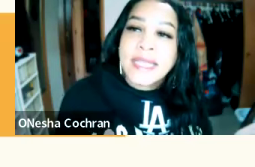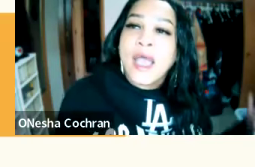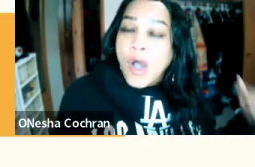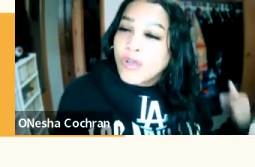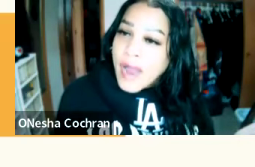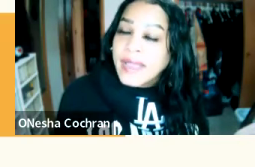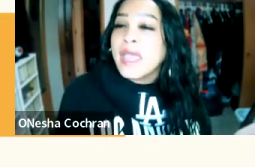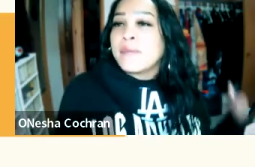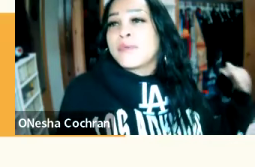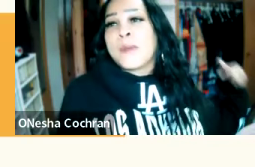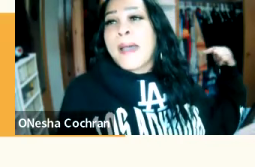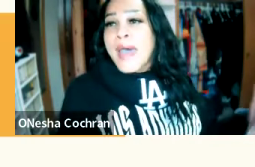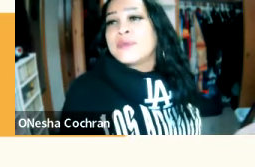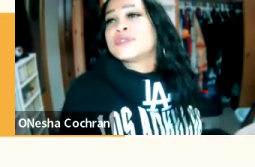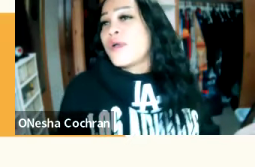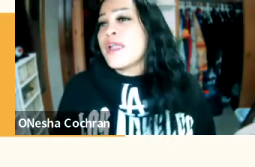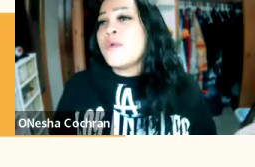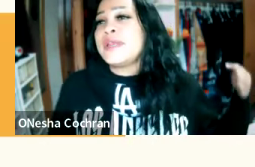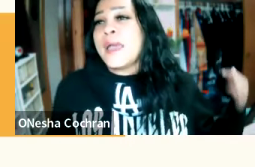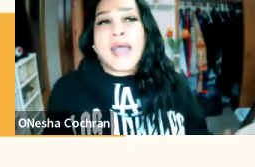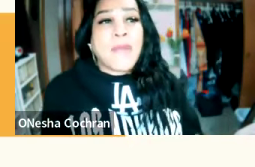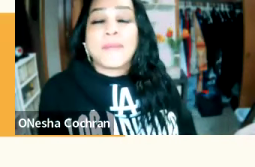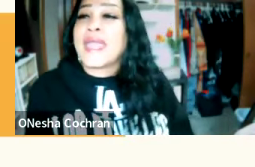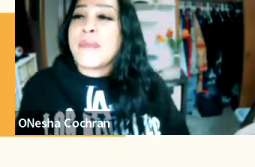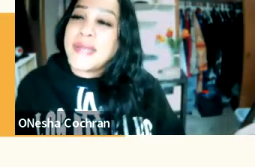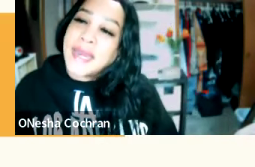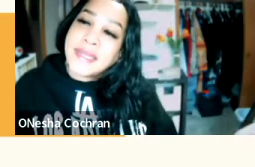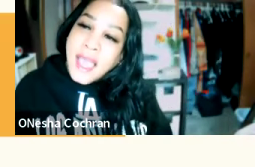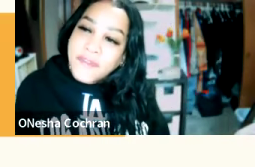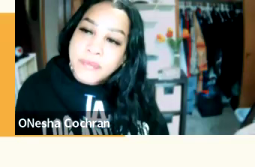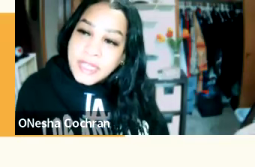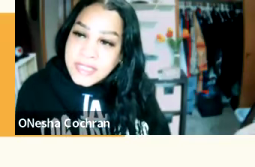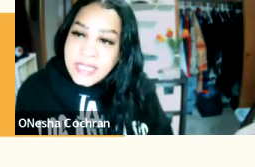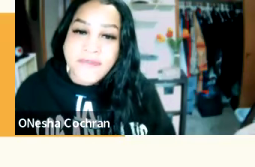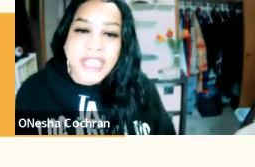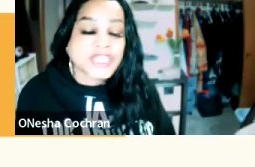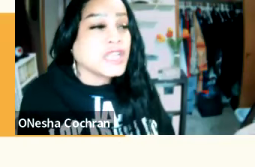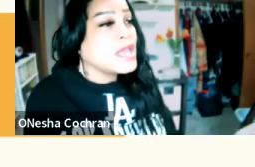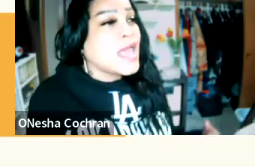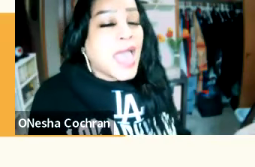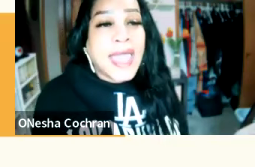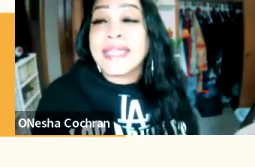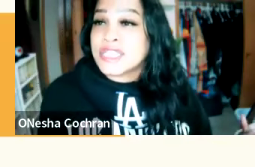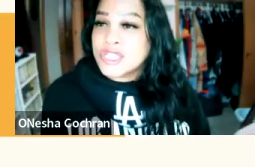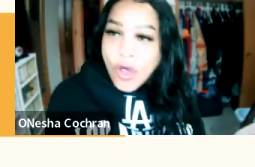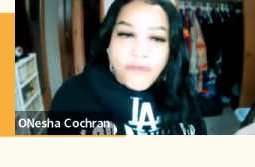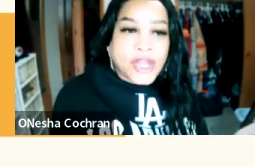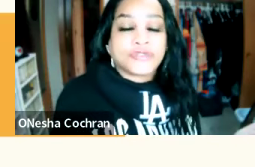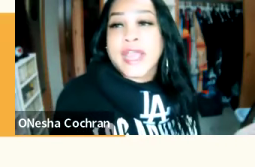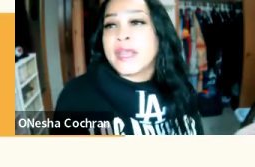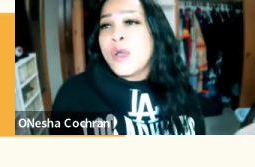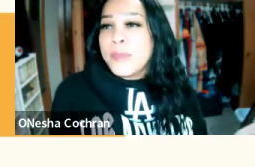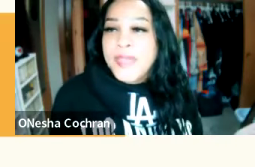without nothing, on crack, when my mama was on heroin, my mama and my daddy died from the disease of addiction. I get